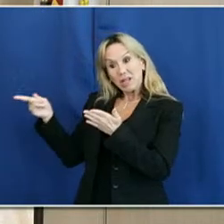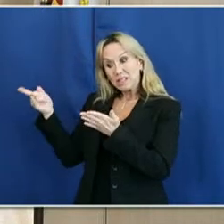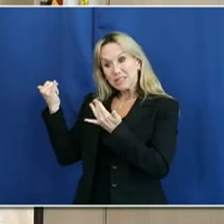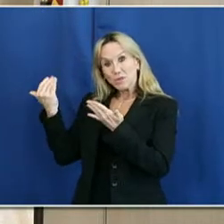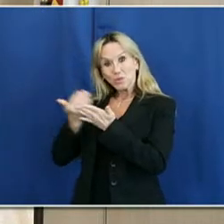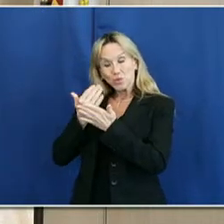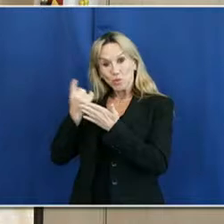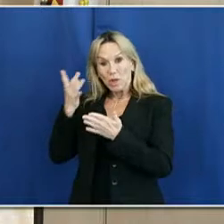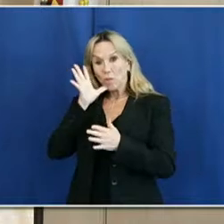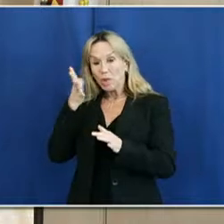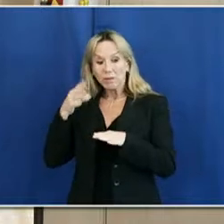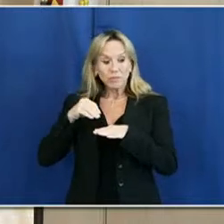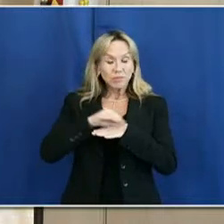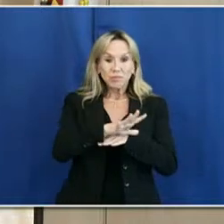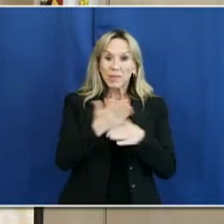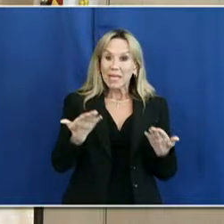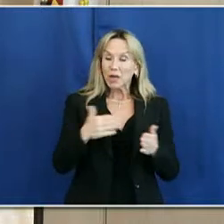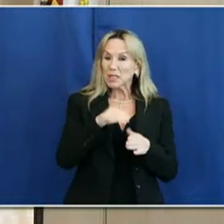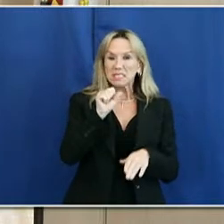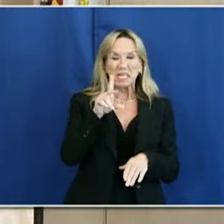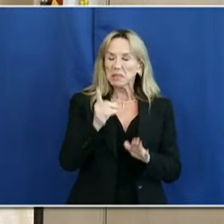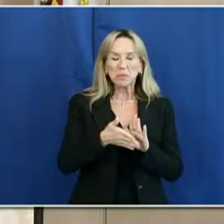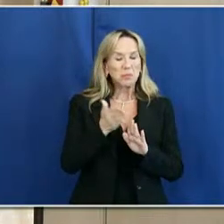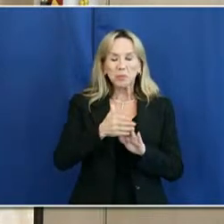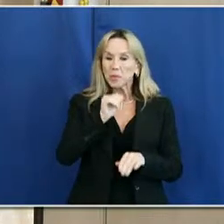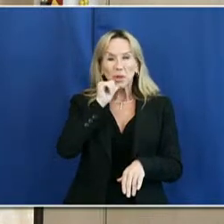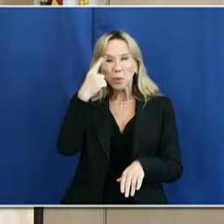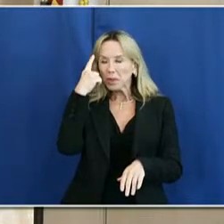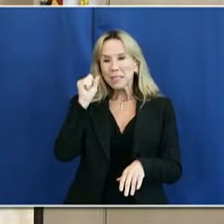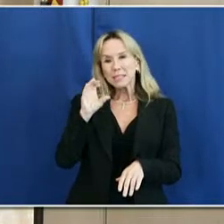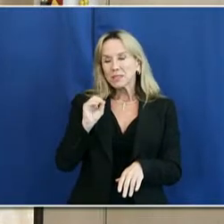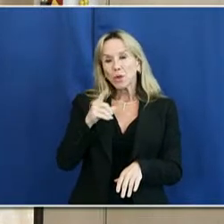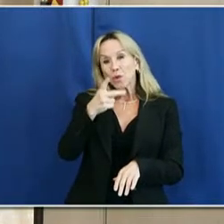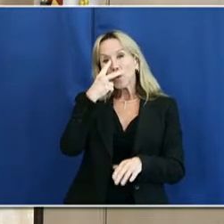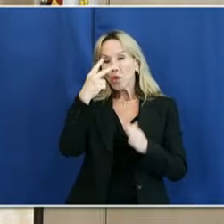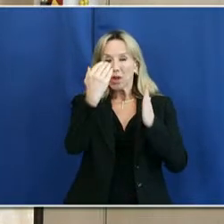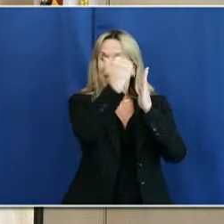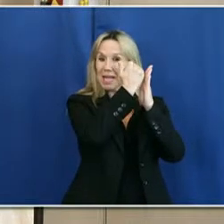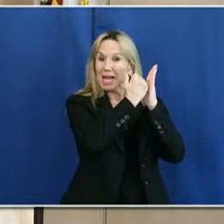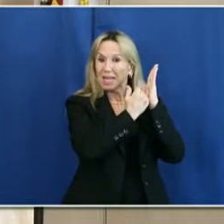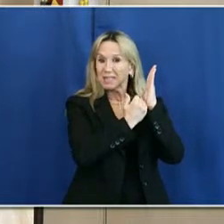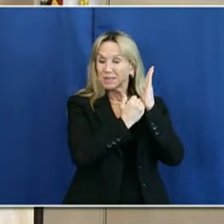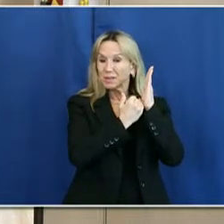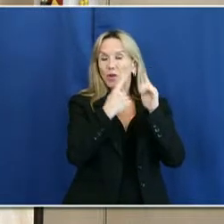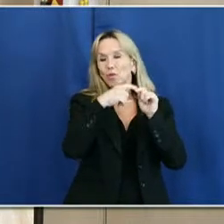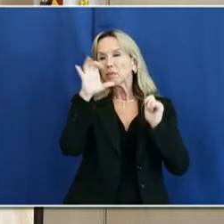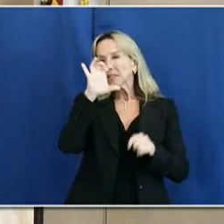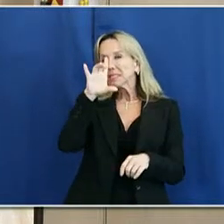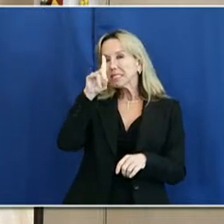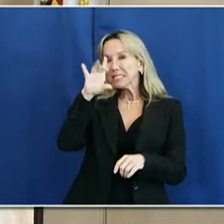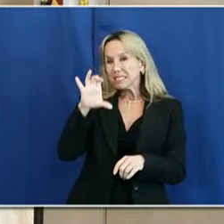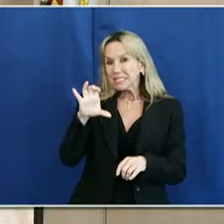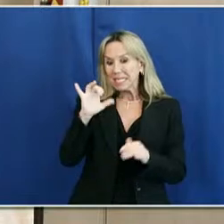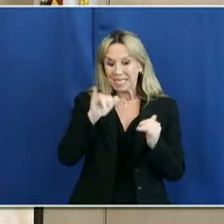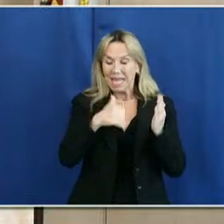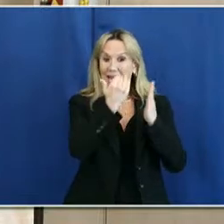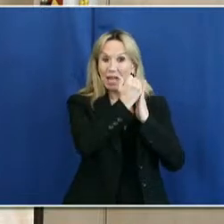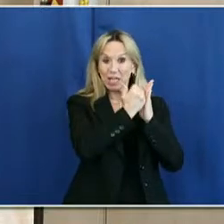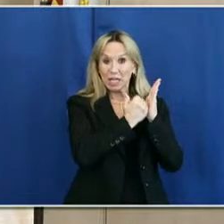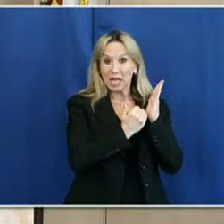impact on our operations in San Diego. If you'll notice in the guidelines from CDC, there